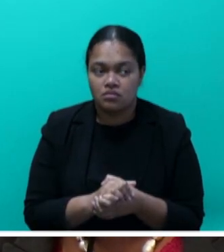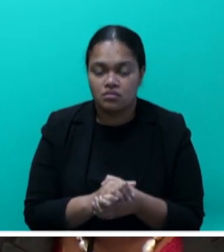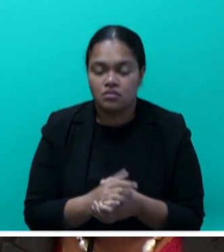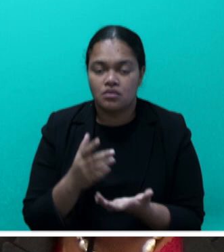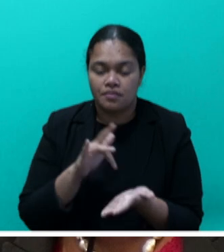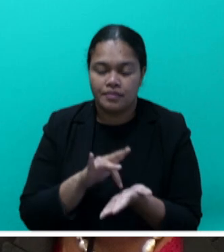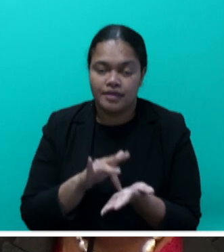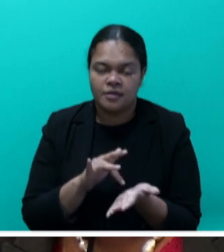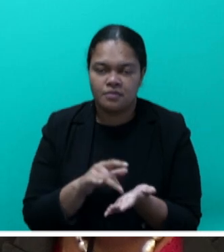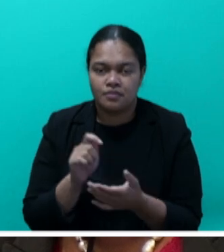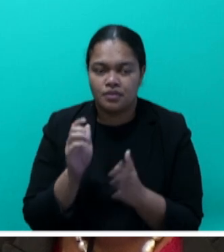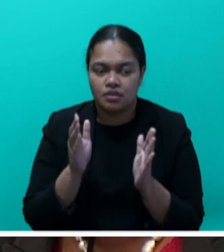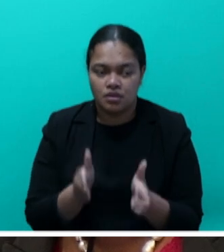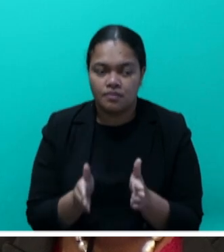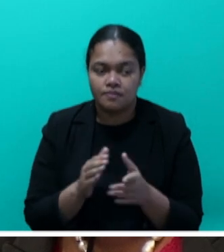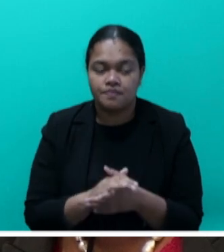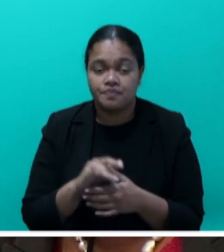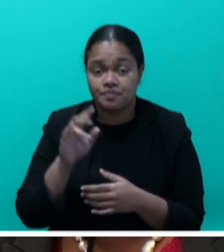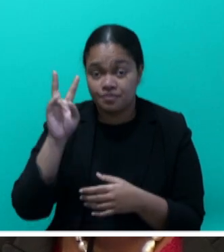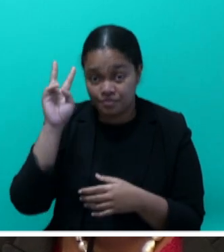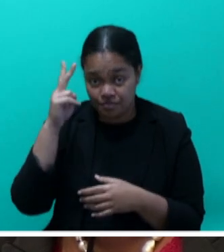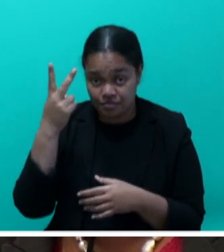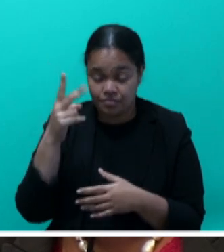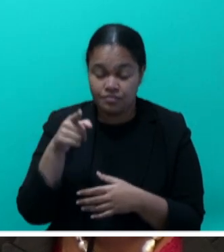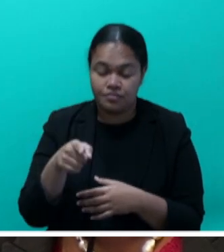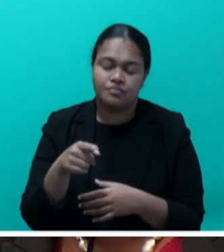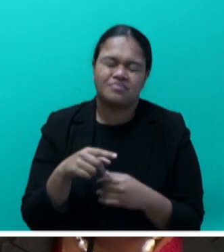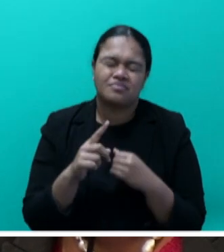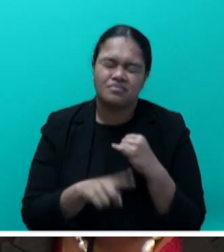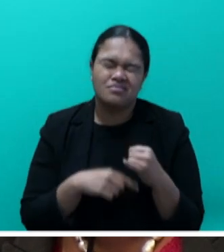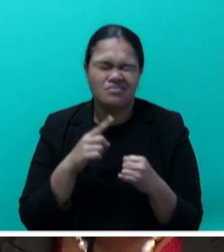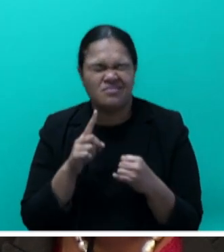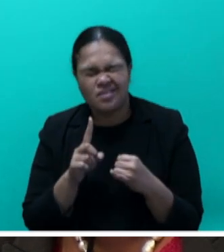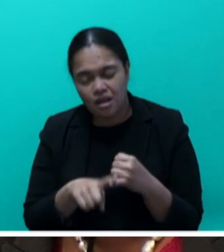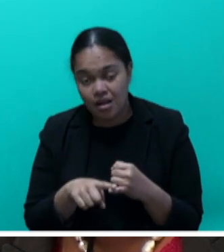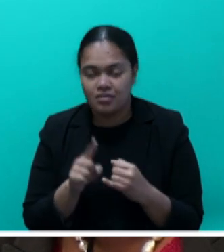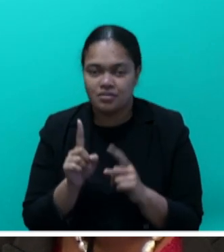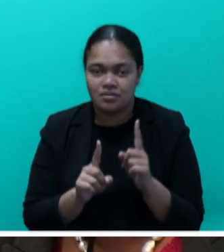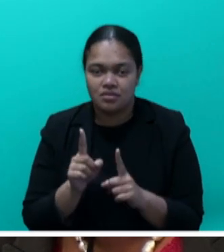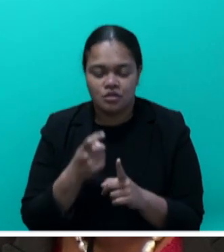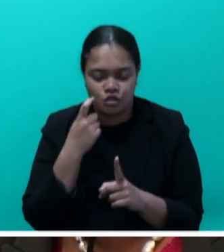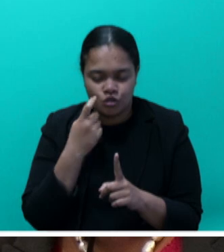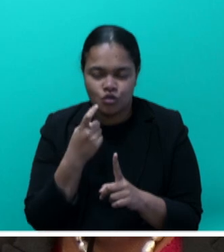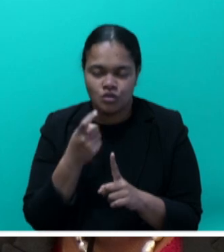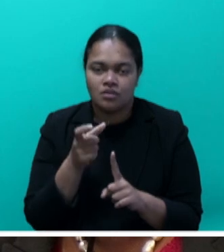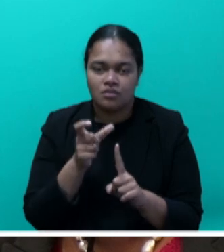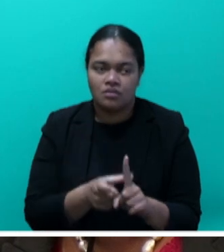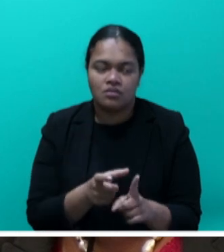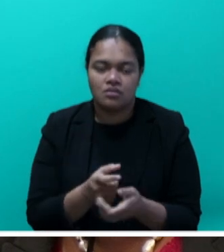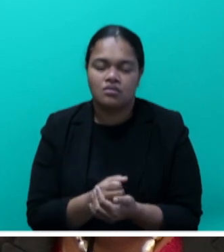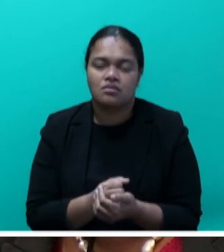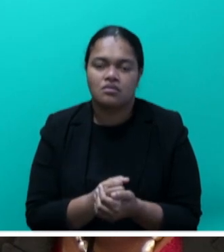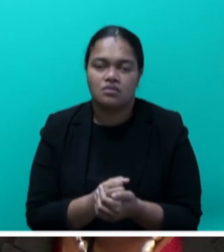term. We have St. Giles as the last, not the first option for treating people presenting with substance abuse